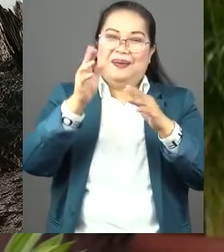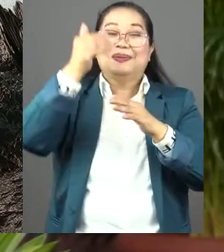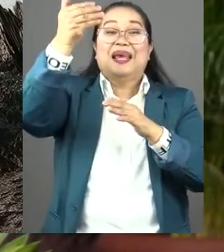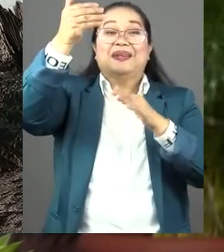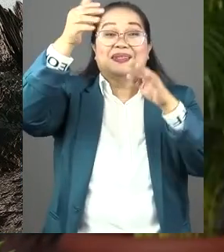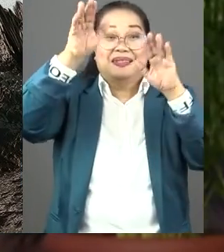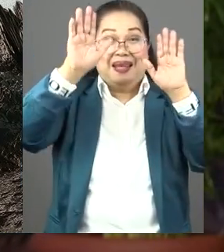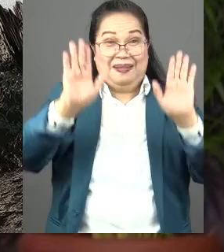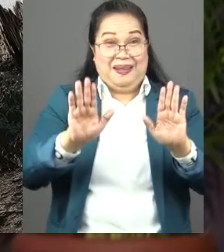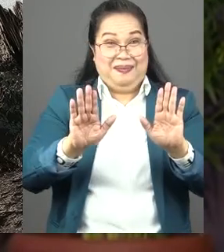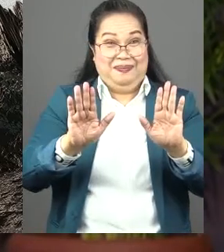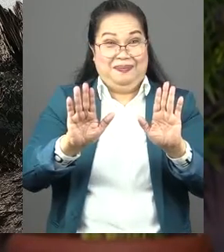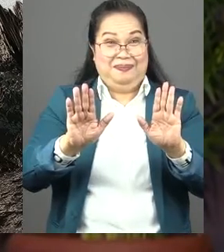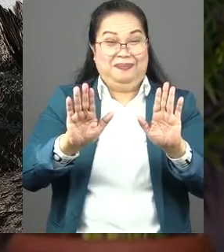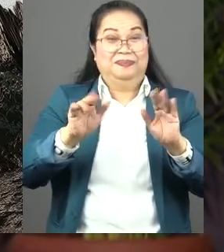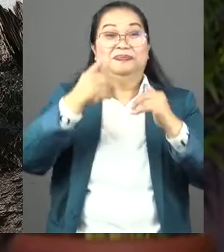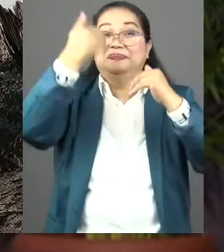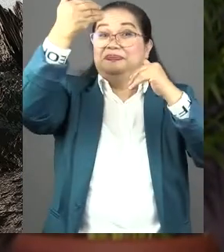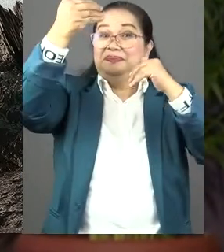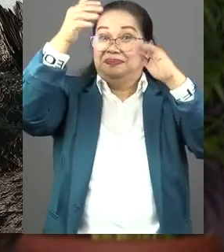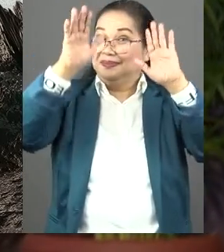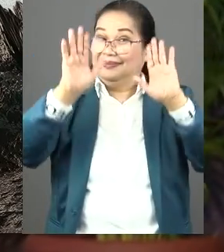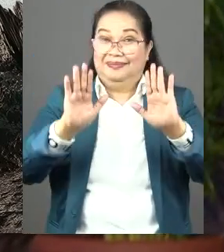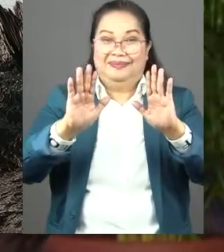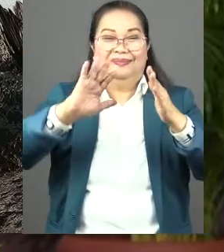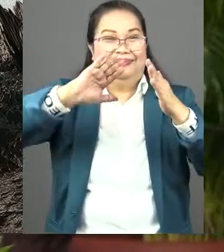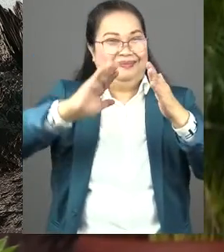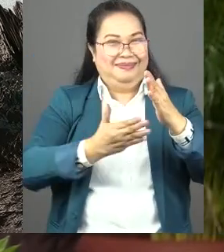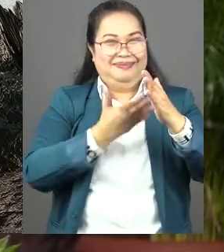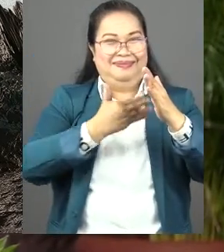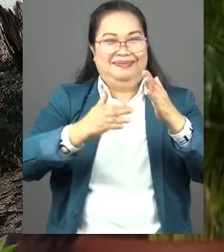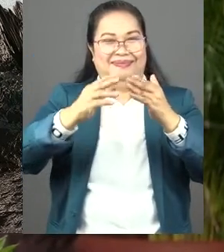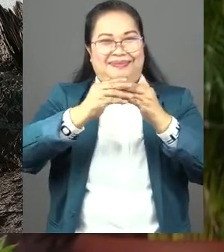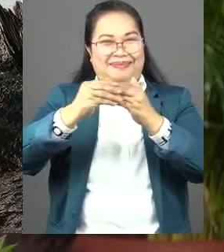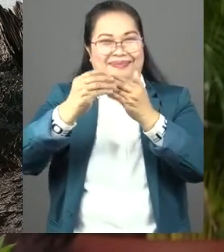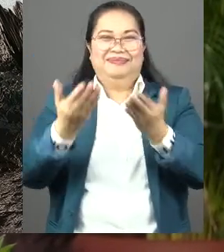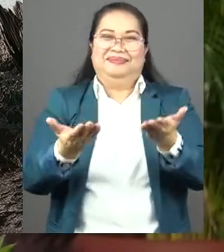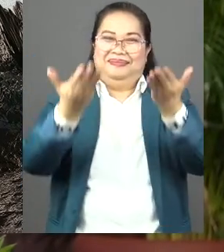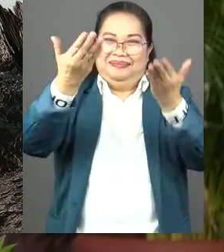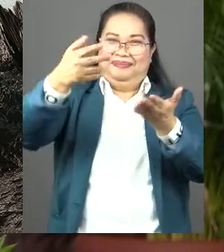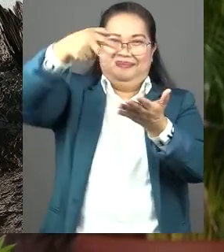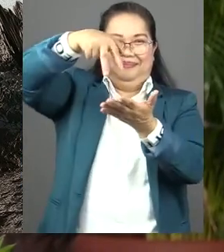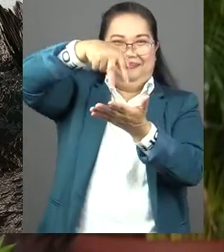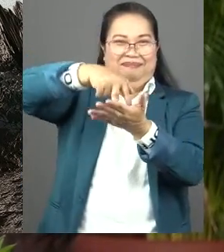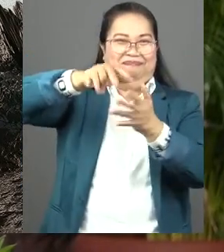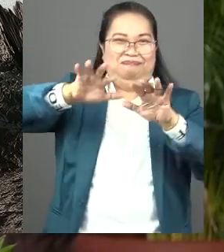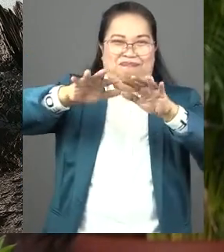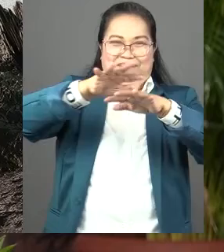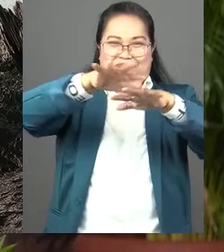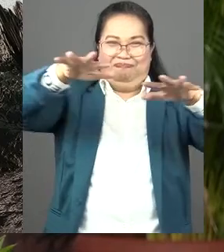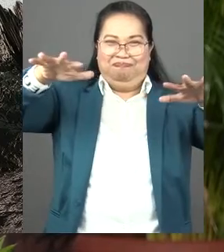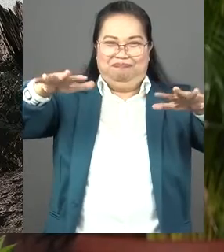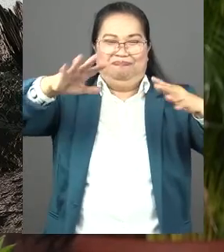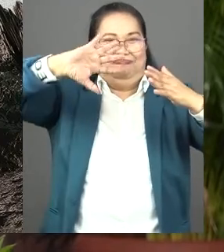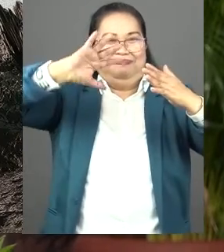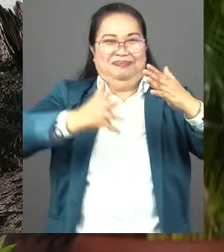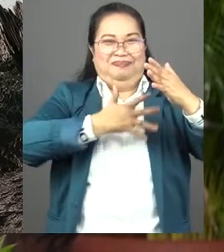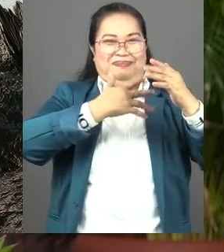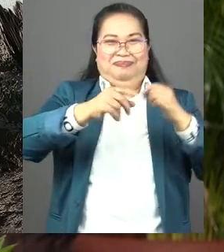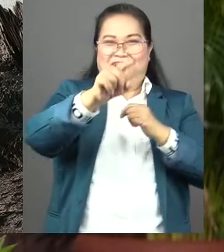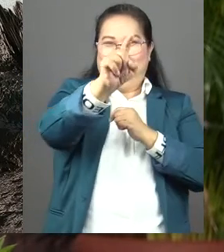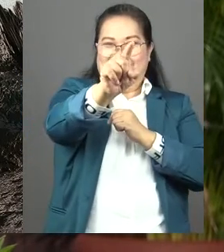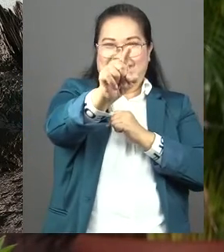Sunday. Next Sunday, when the song leader asks us to rise and we sing, and I also include you